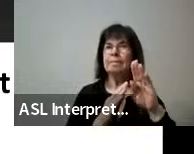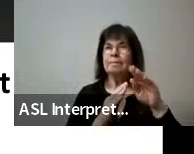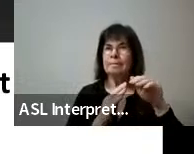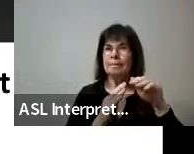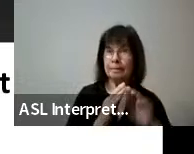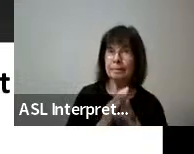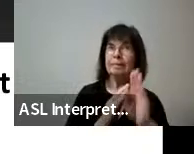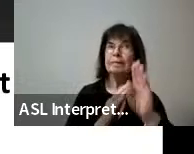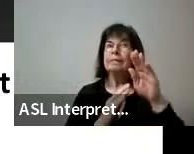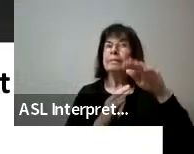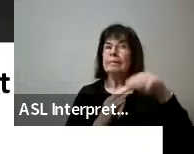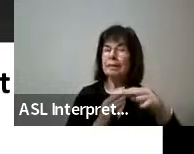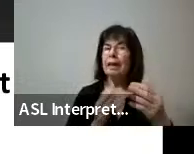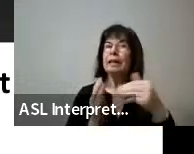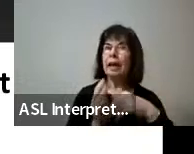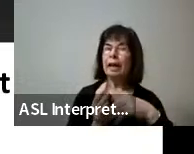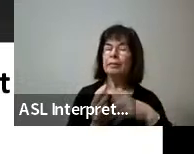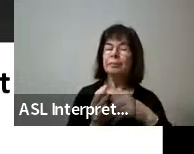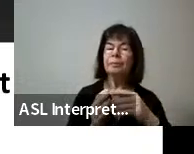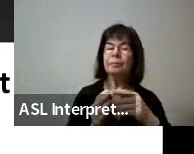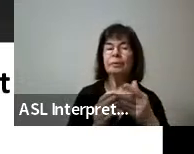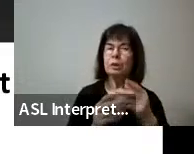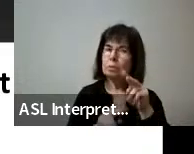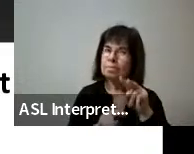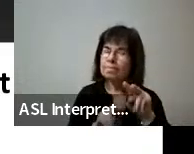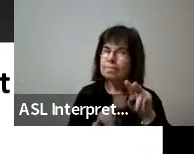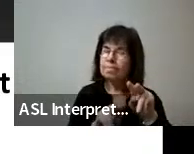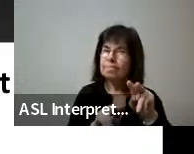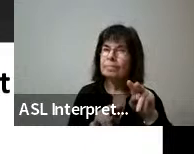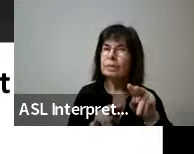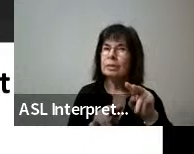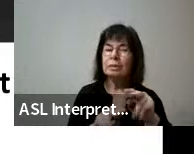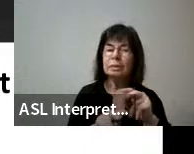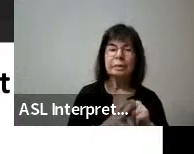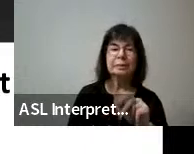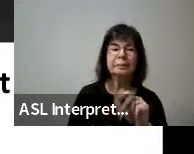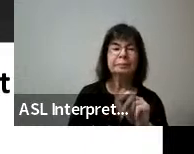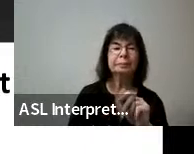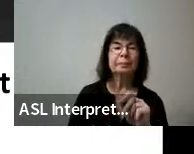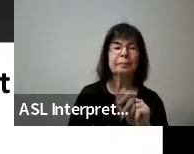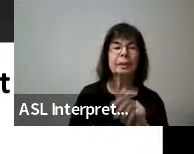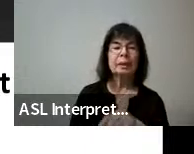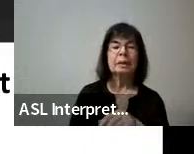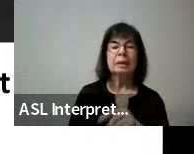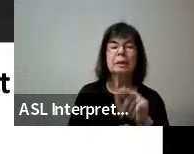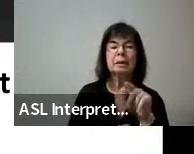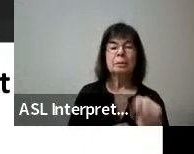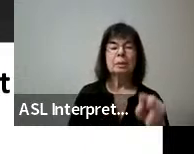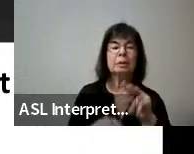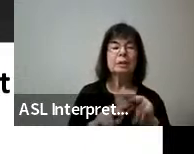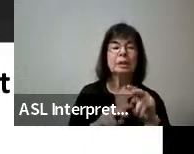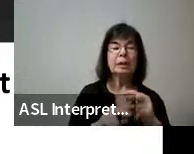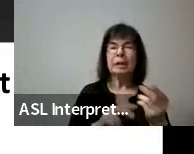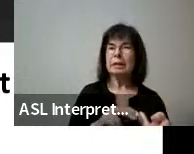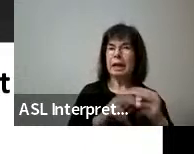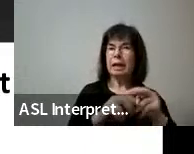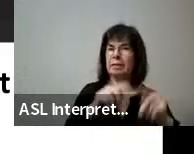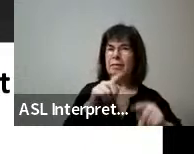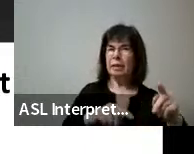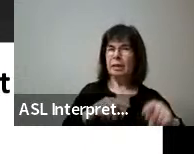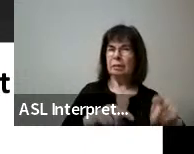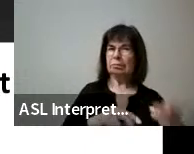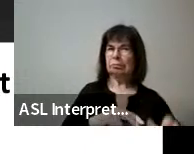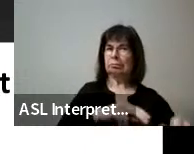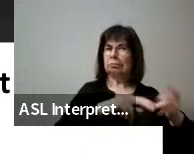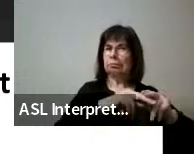the XBB 1.5 variant continues to increase here on the West Coast, and maybe